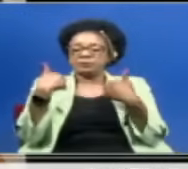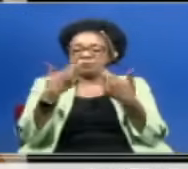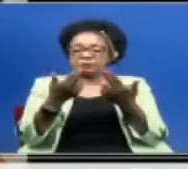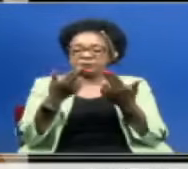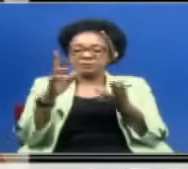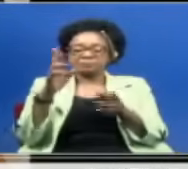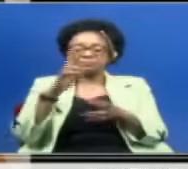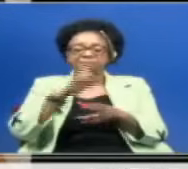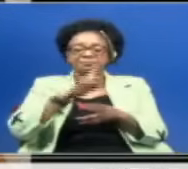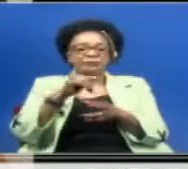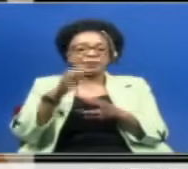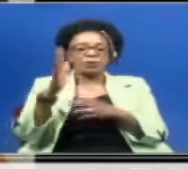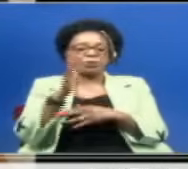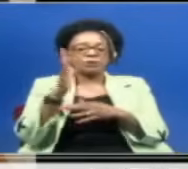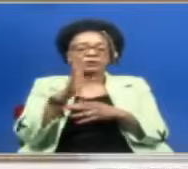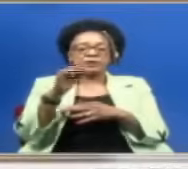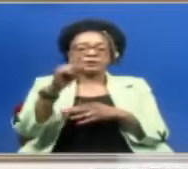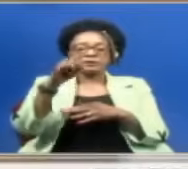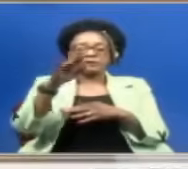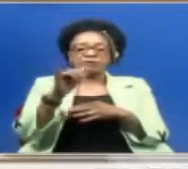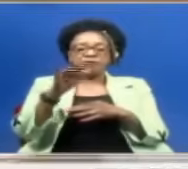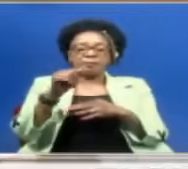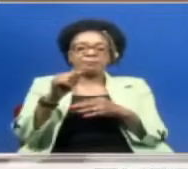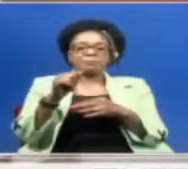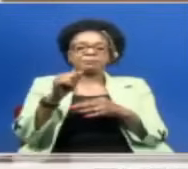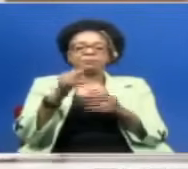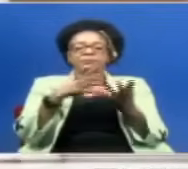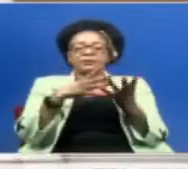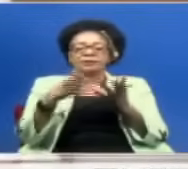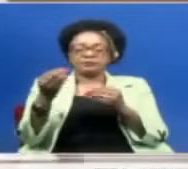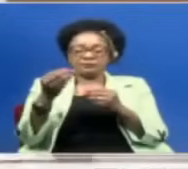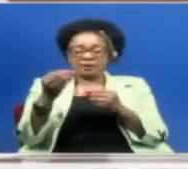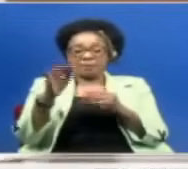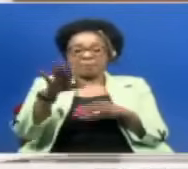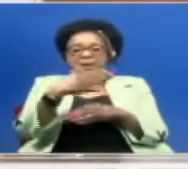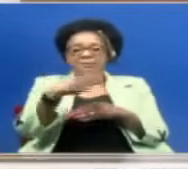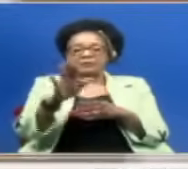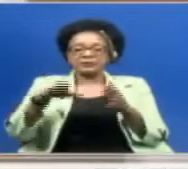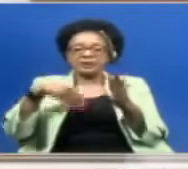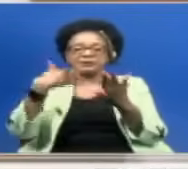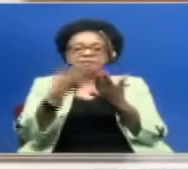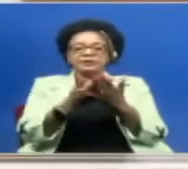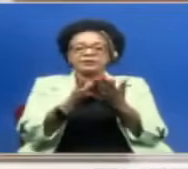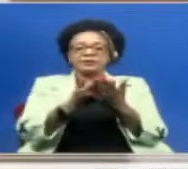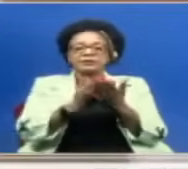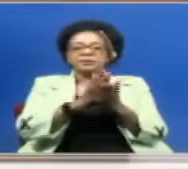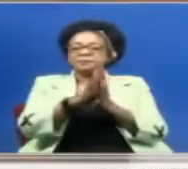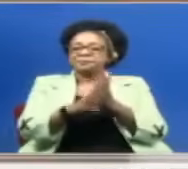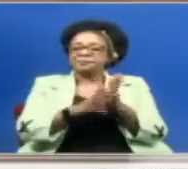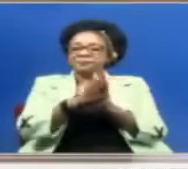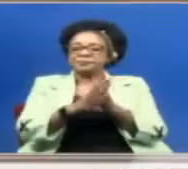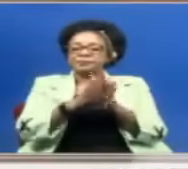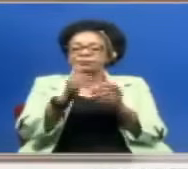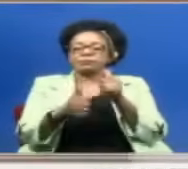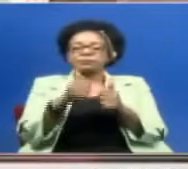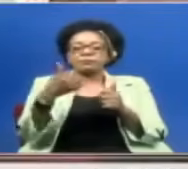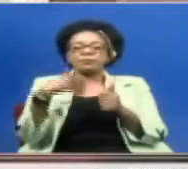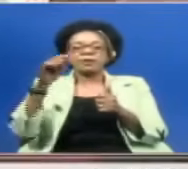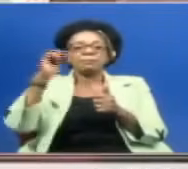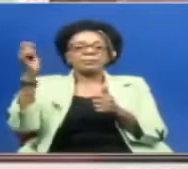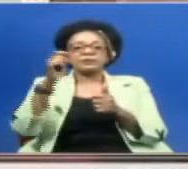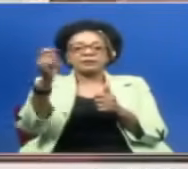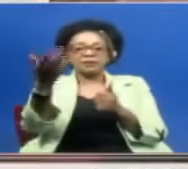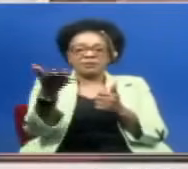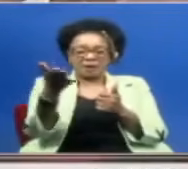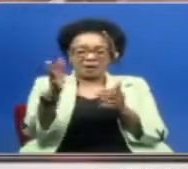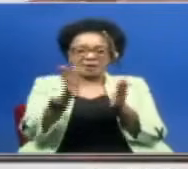security agencies from leaving the parliament precincts until the train, which had the fourth president Uhuru Kenyatta and the then